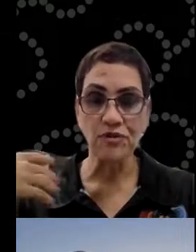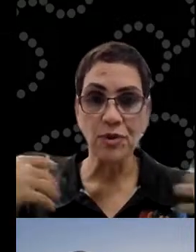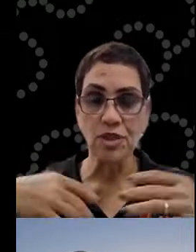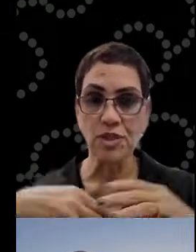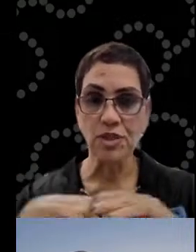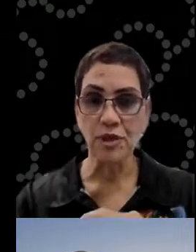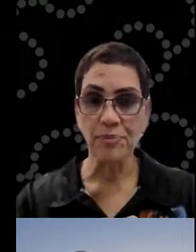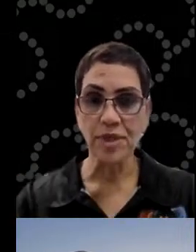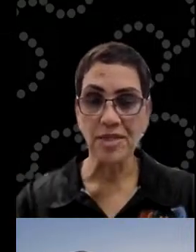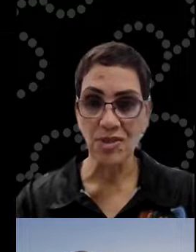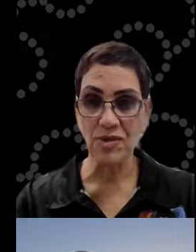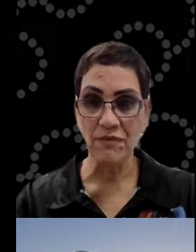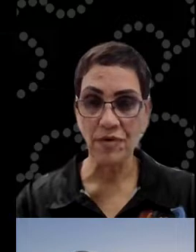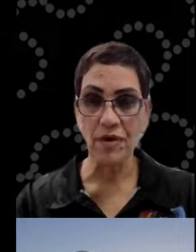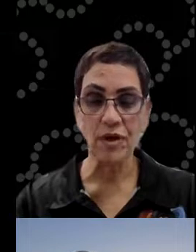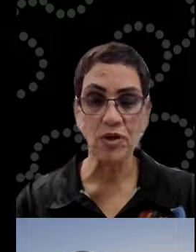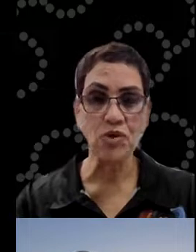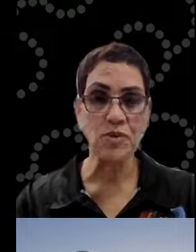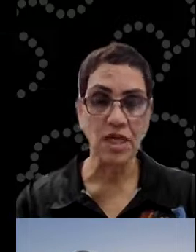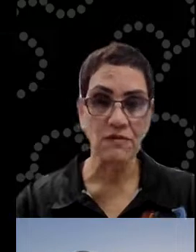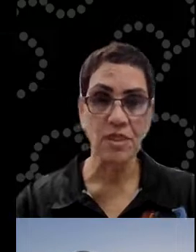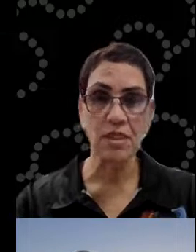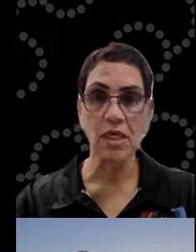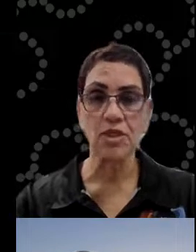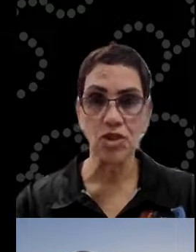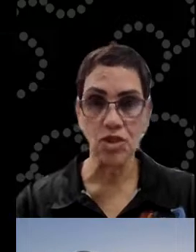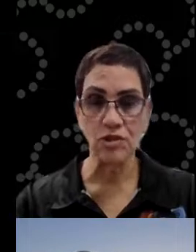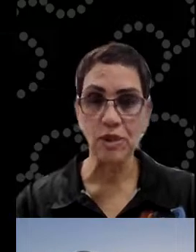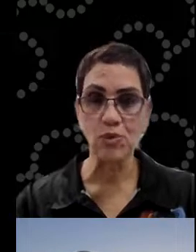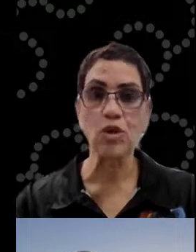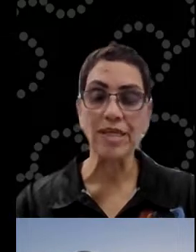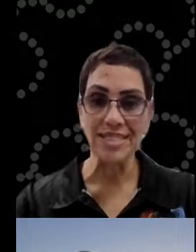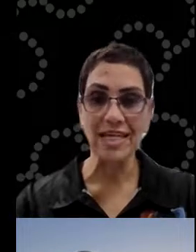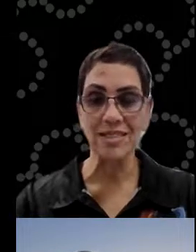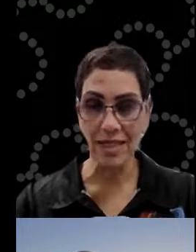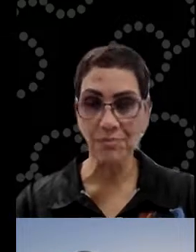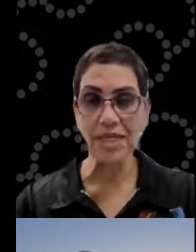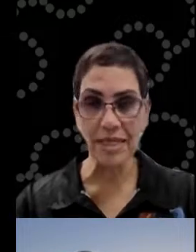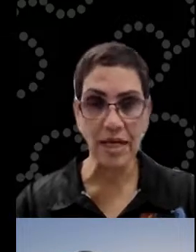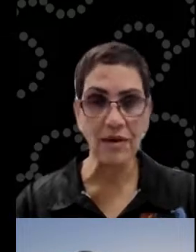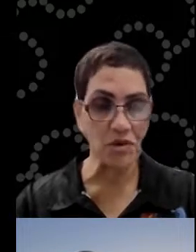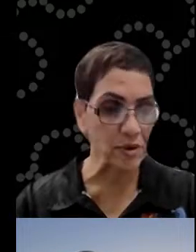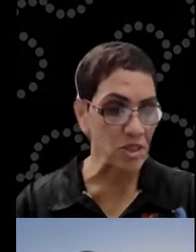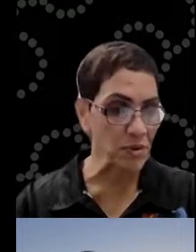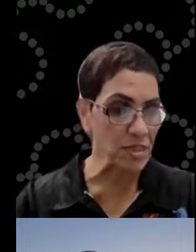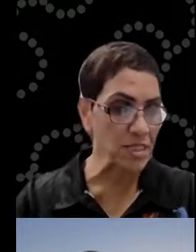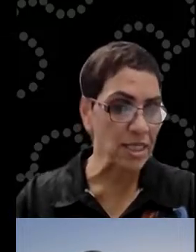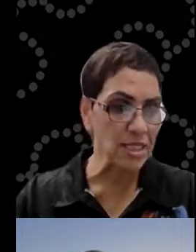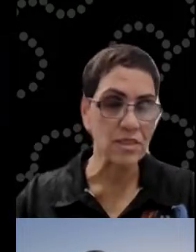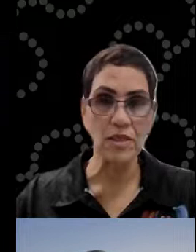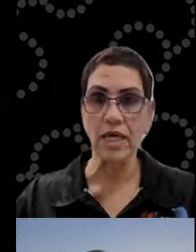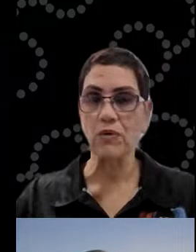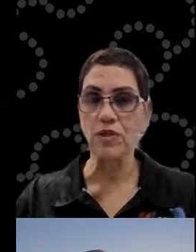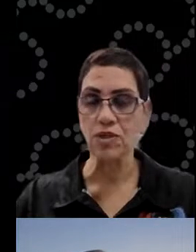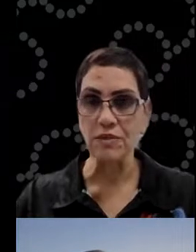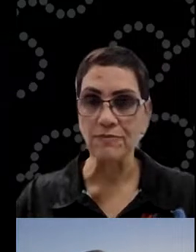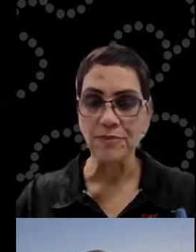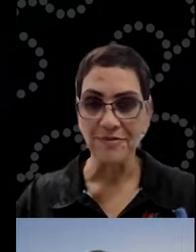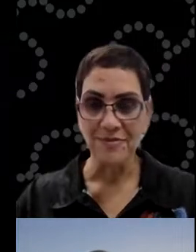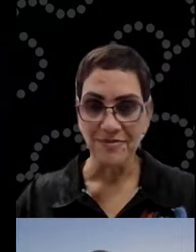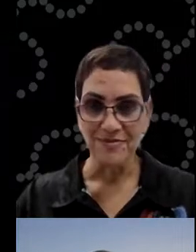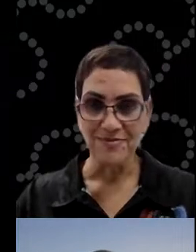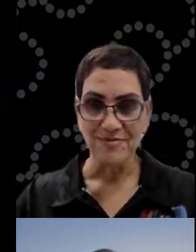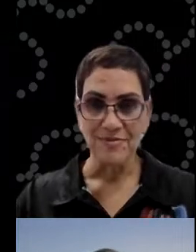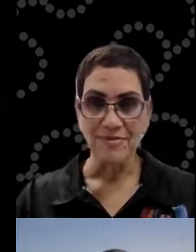So all of the 4 Indigenous health peaks do have their own cultural safety initiative. So the work is actually being done, Ruby, I suppose is the answer to that